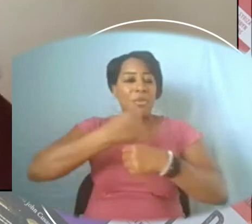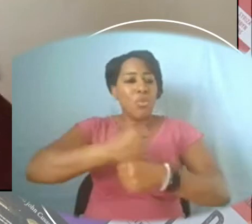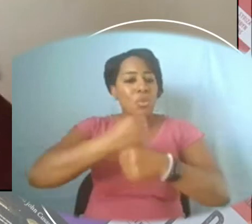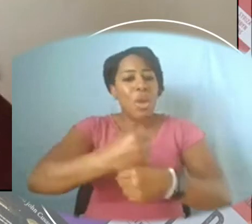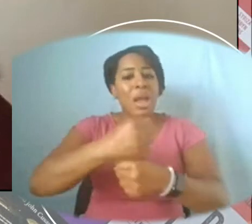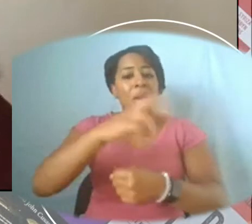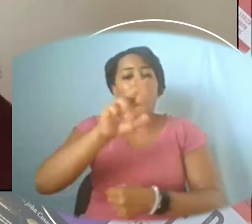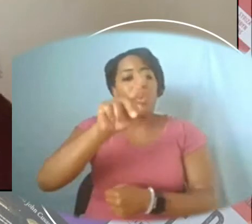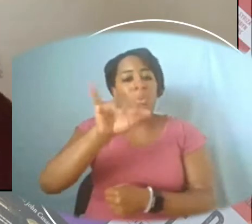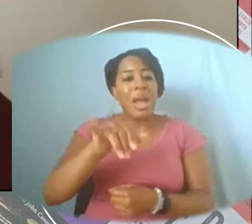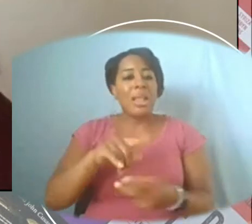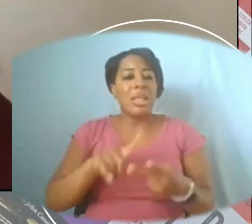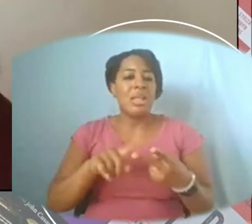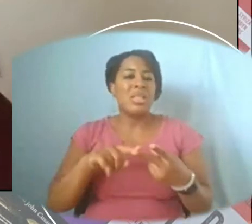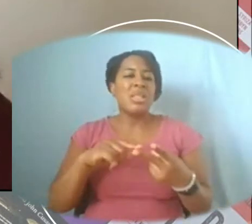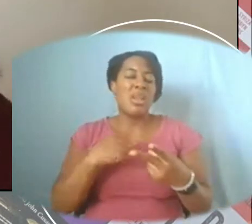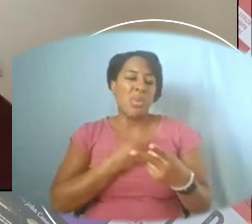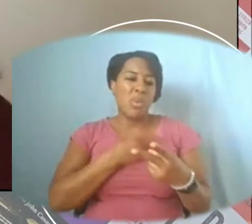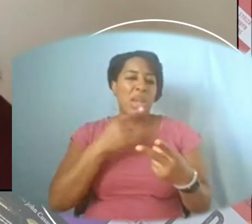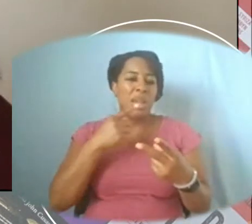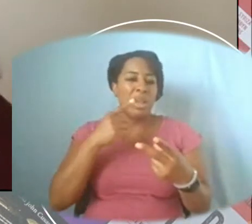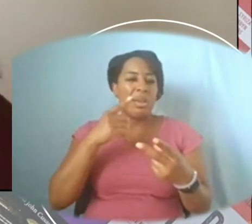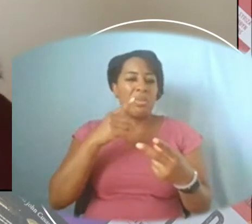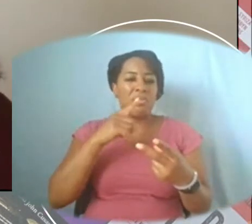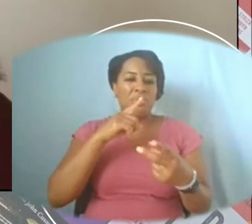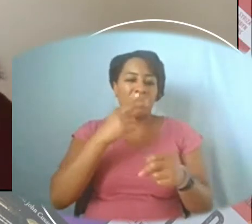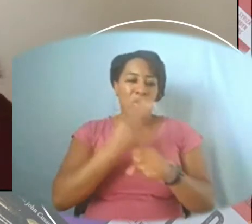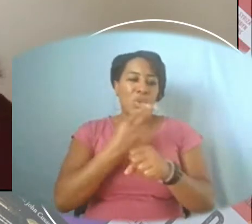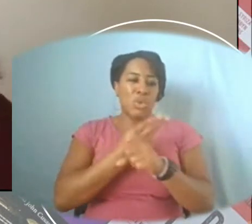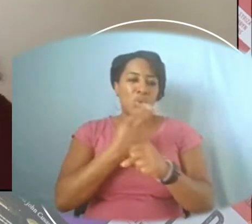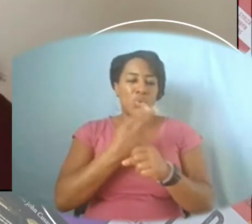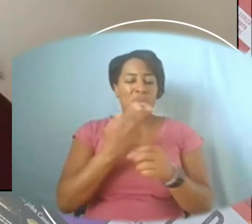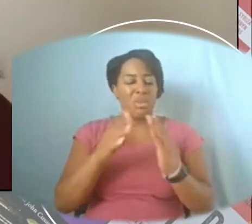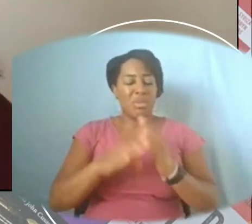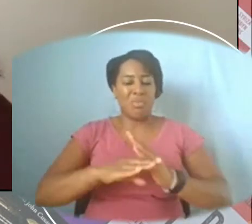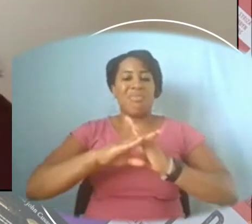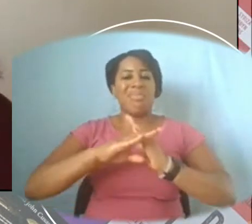rallies, petitions, emotional